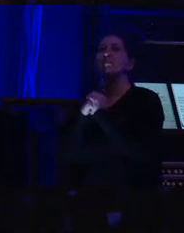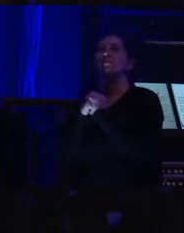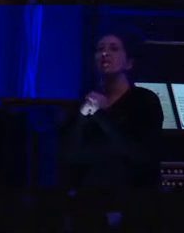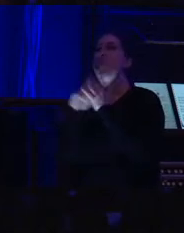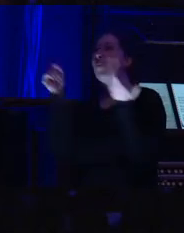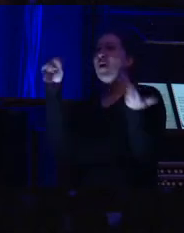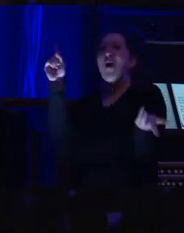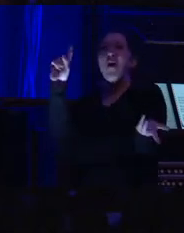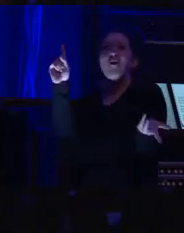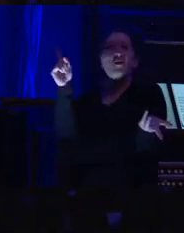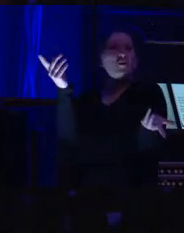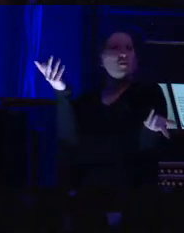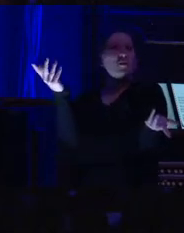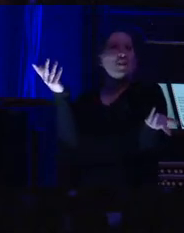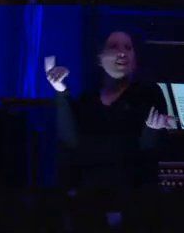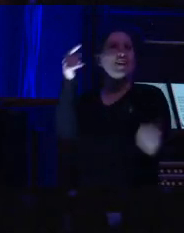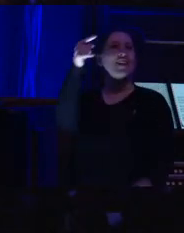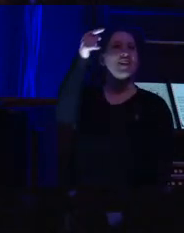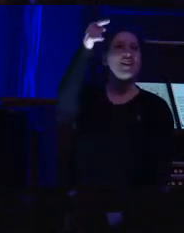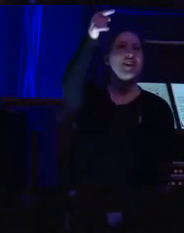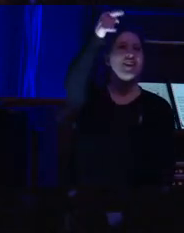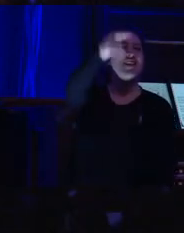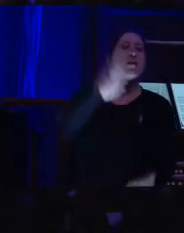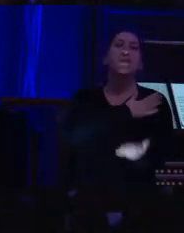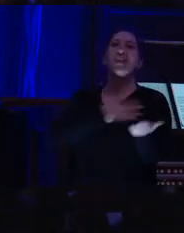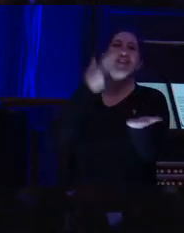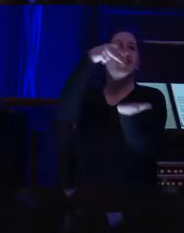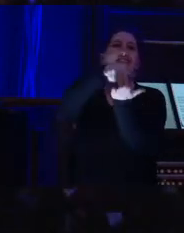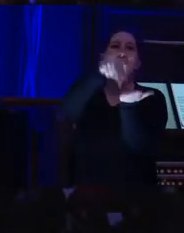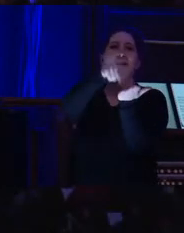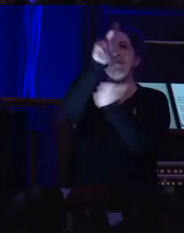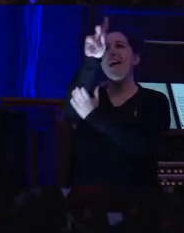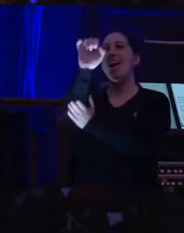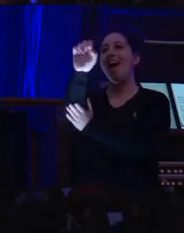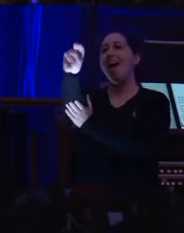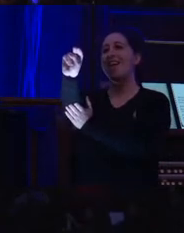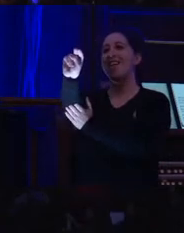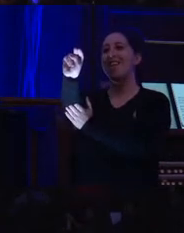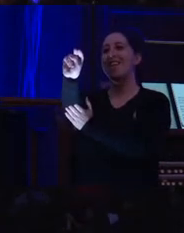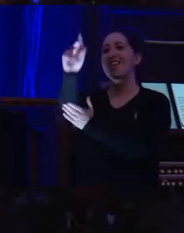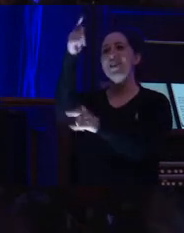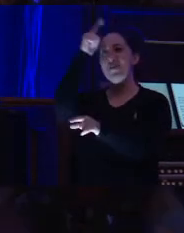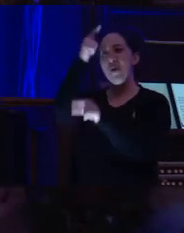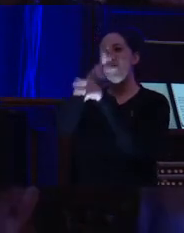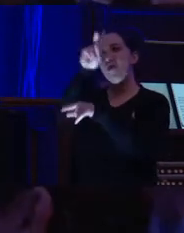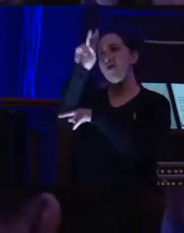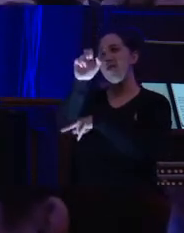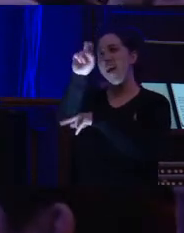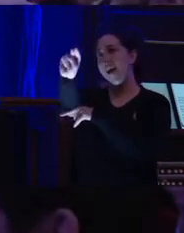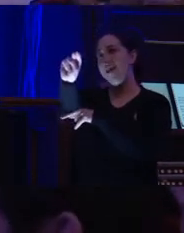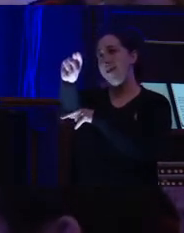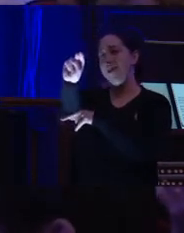Where are you? Are you there? Please stand up, Ken. This is my brother, Ken Ono.